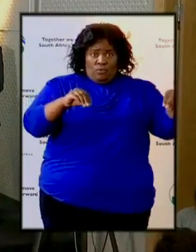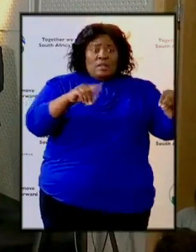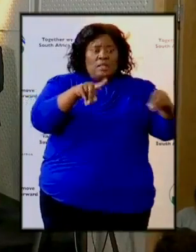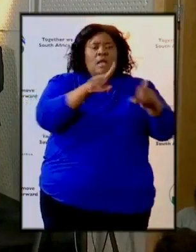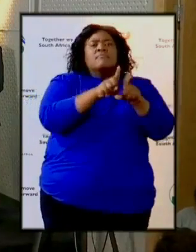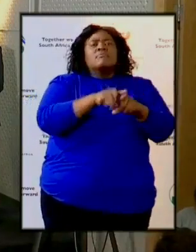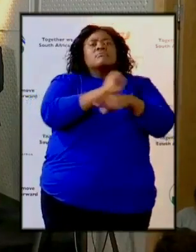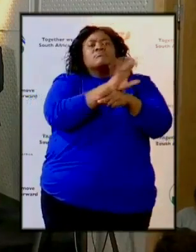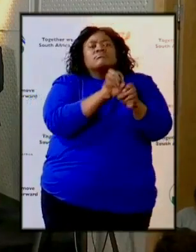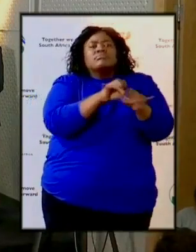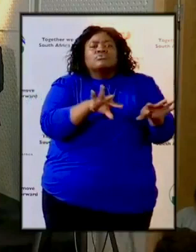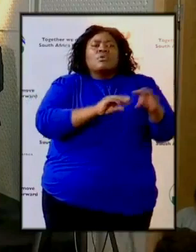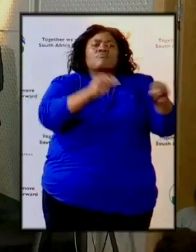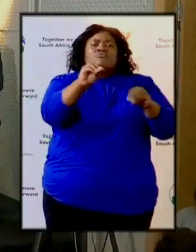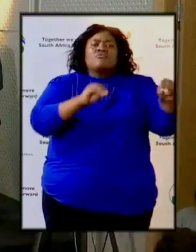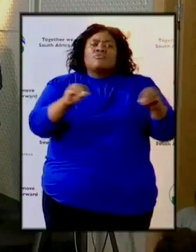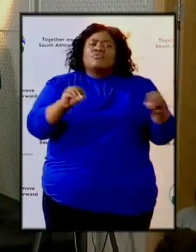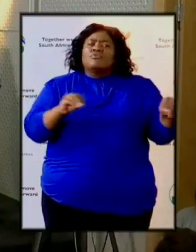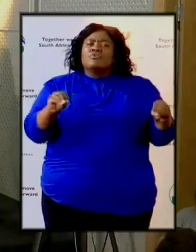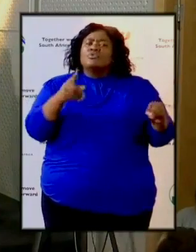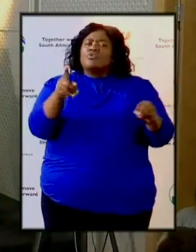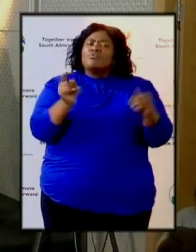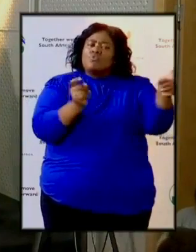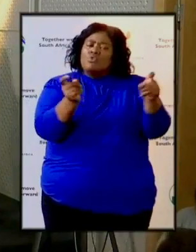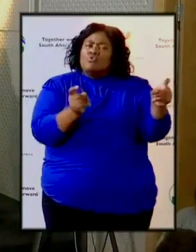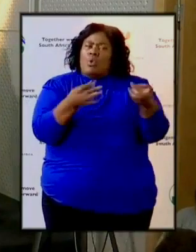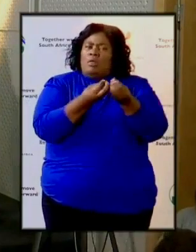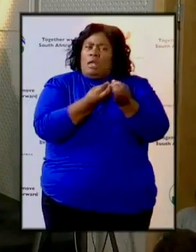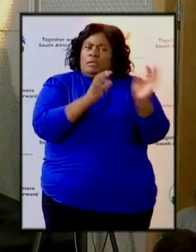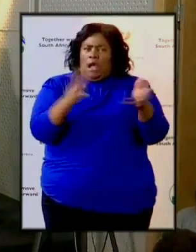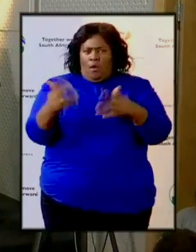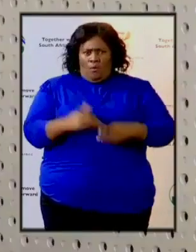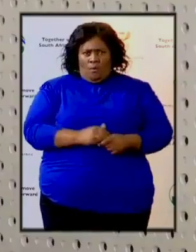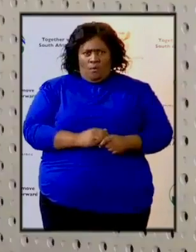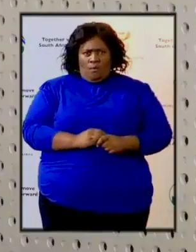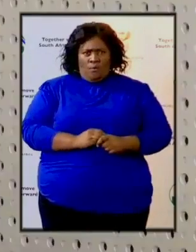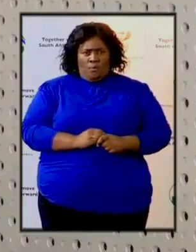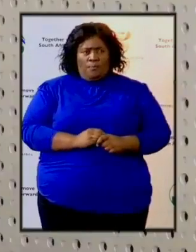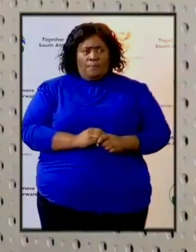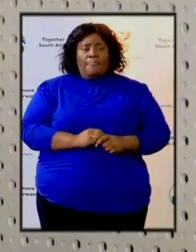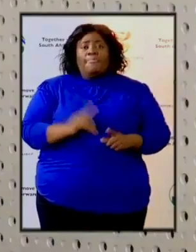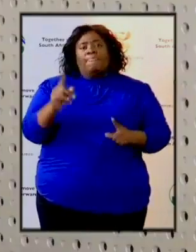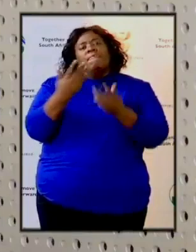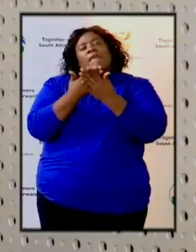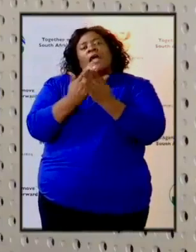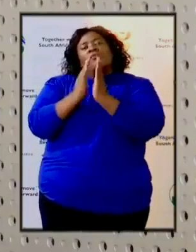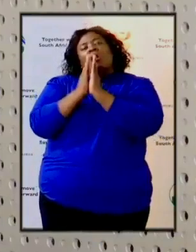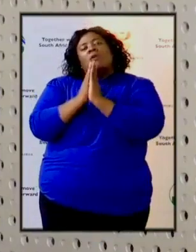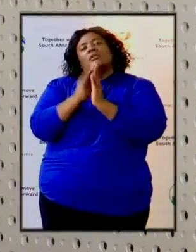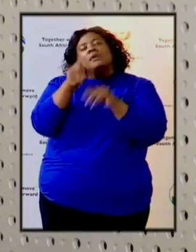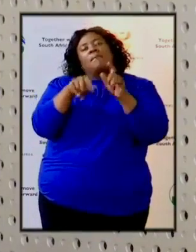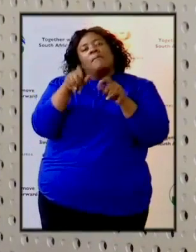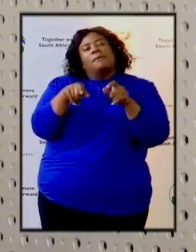areas where they're working? Thank you. May we request those who will be following